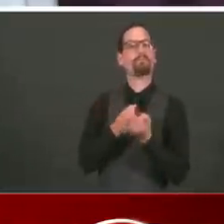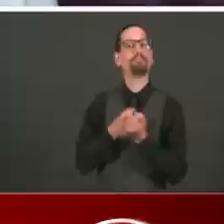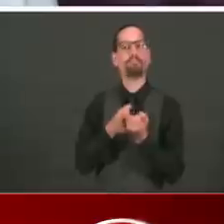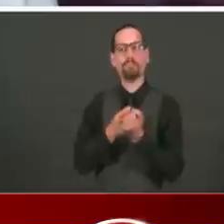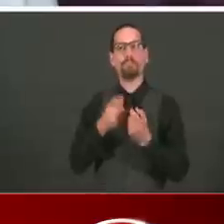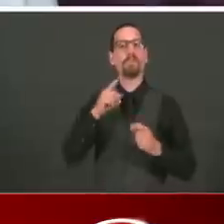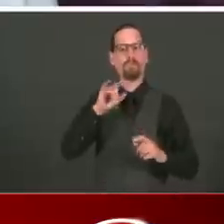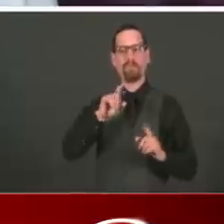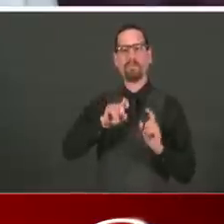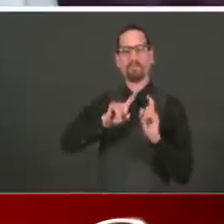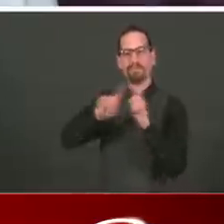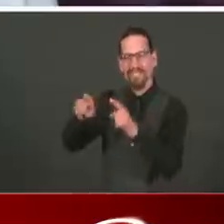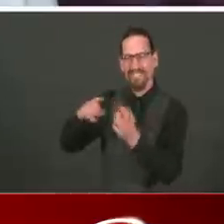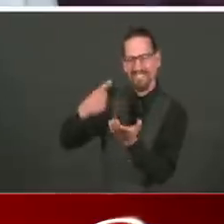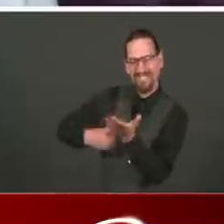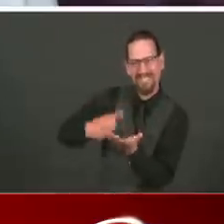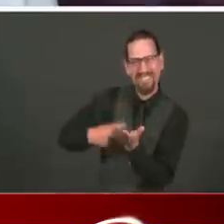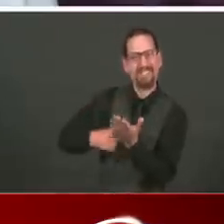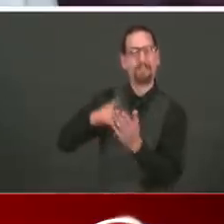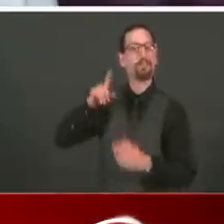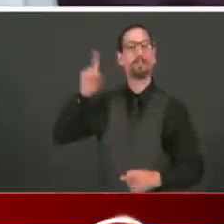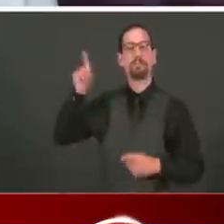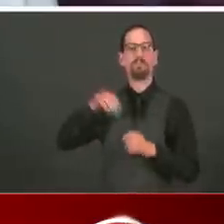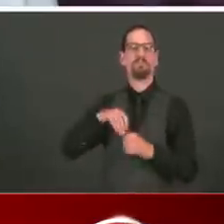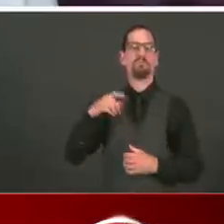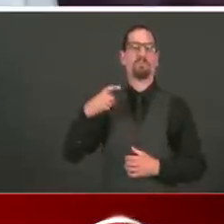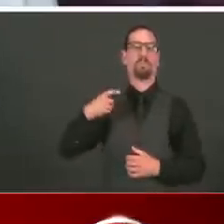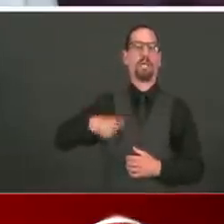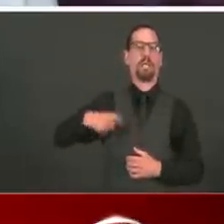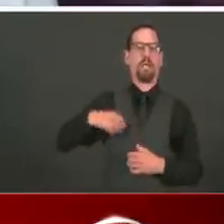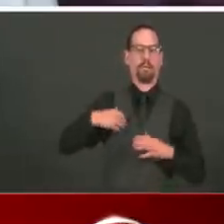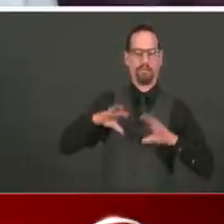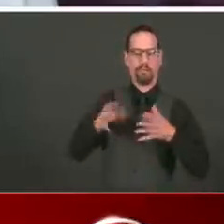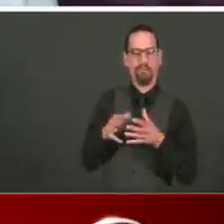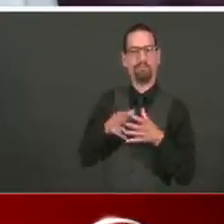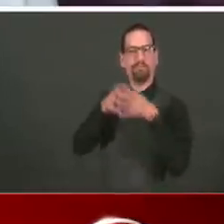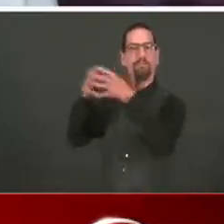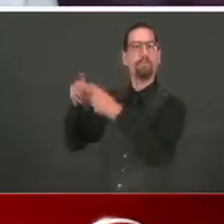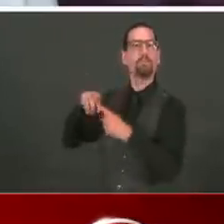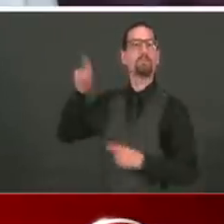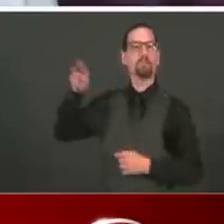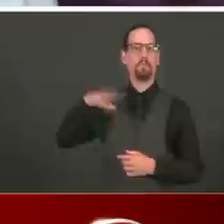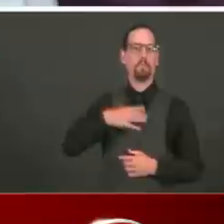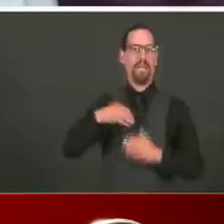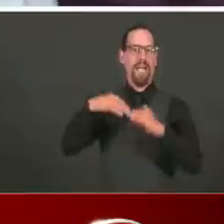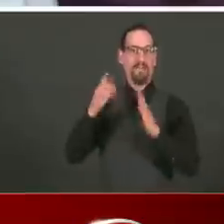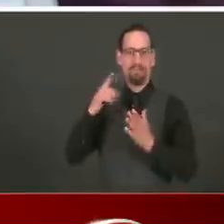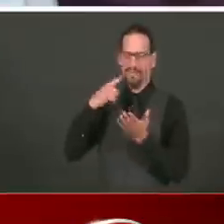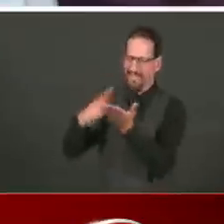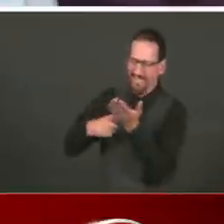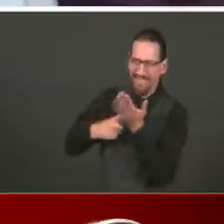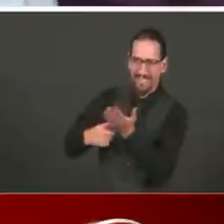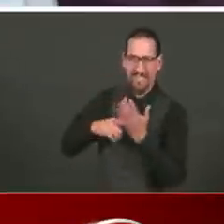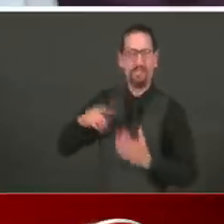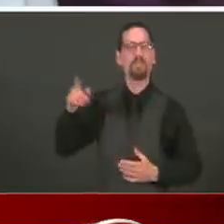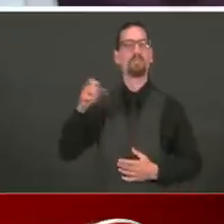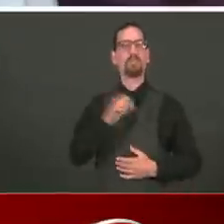funding, especially Senator Reid, who's been a vocal decades-long advocate for affordable